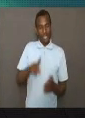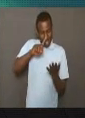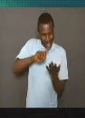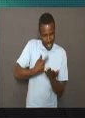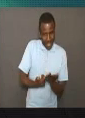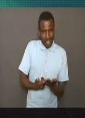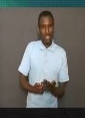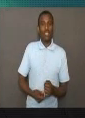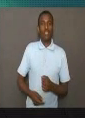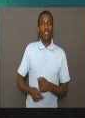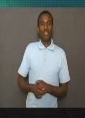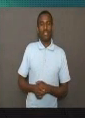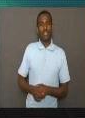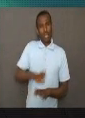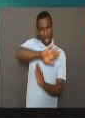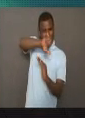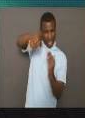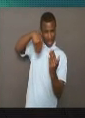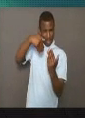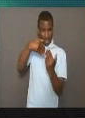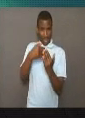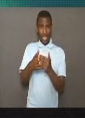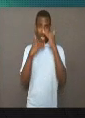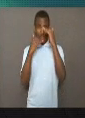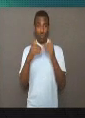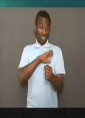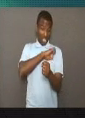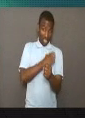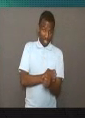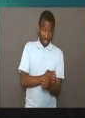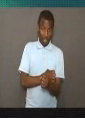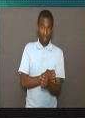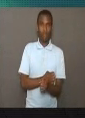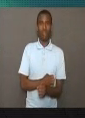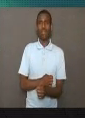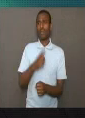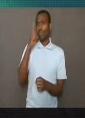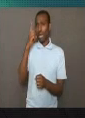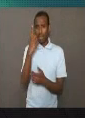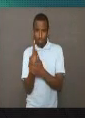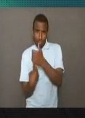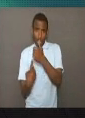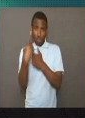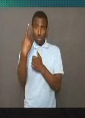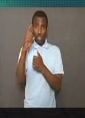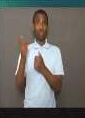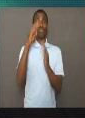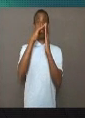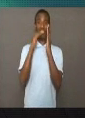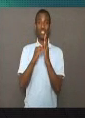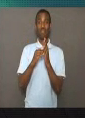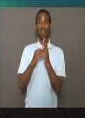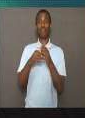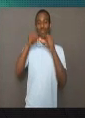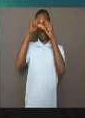Therefore, the total amount of energy in an isolated system